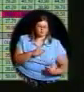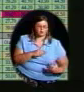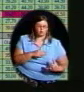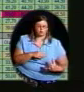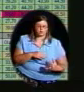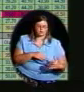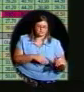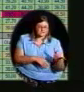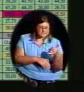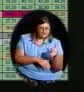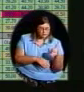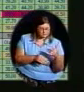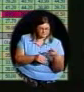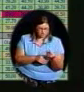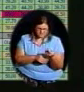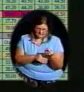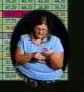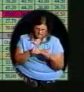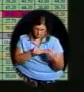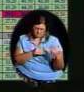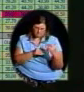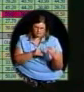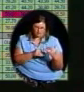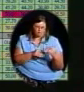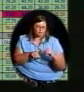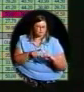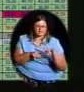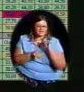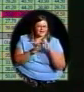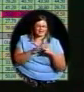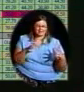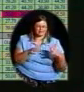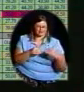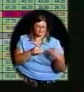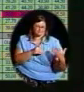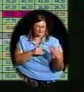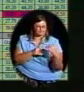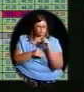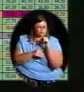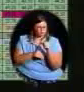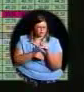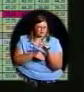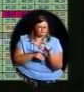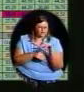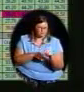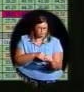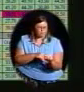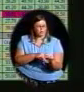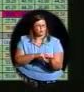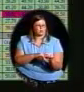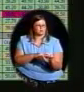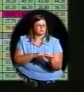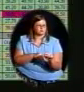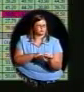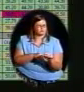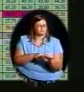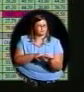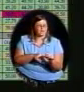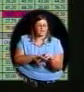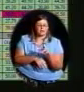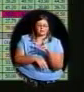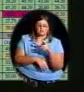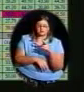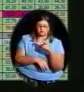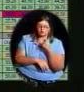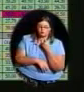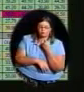yellow is we were a little bit above, but we weren't significantly above. We didn't hit that 5-point mark. And the red is that we were